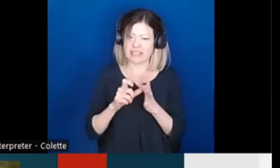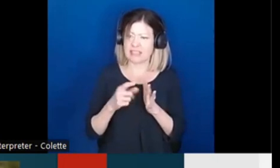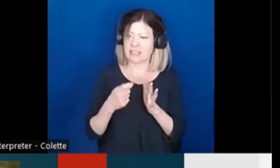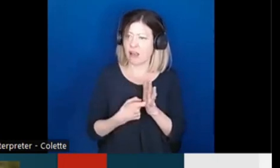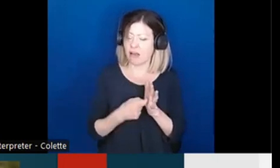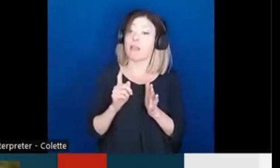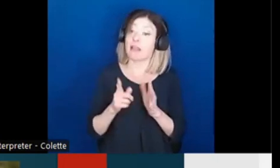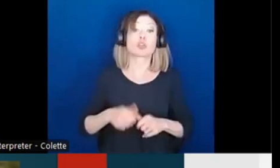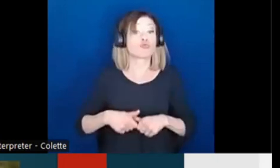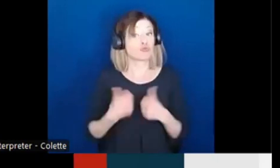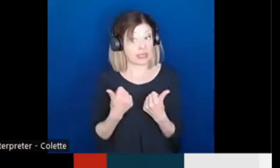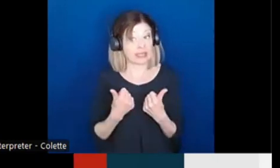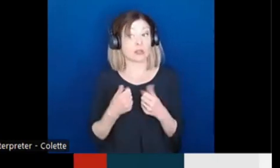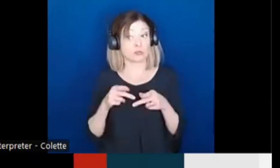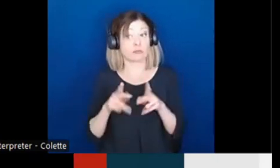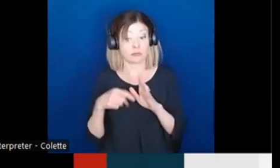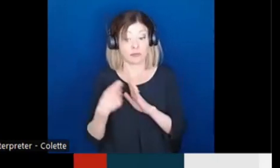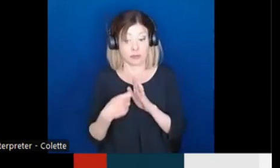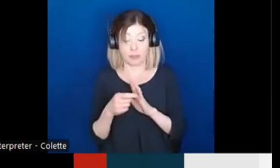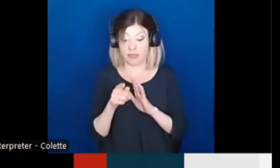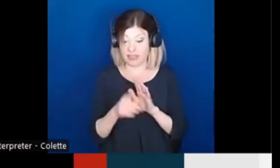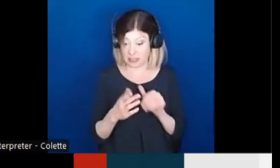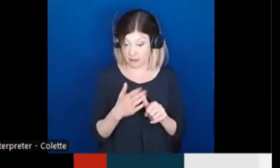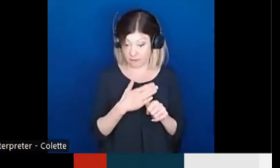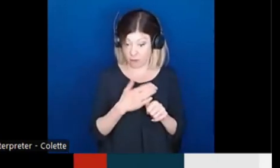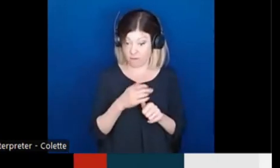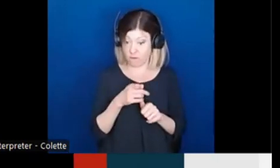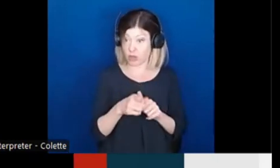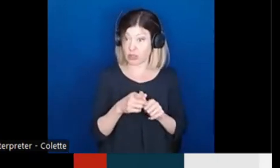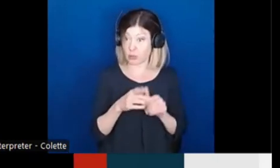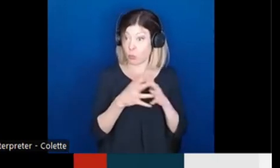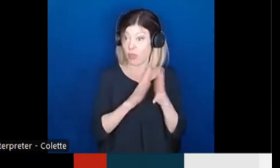to show you the very first Wuthering Heights.